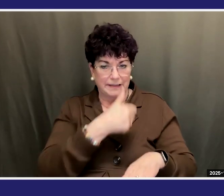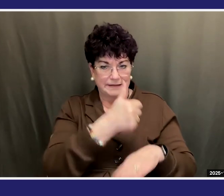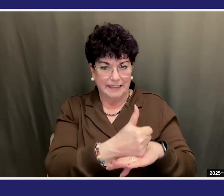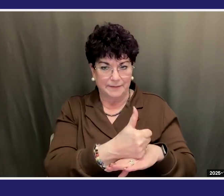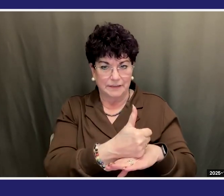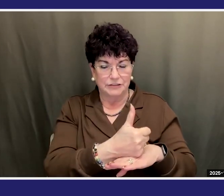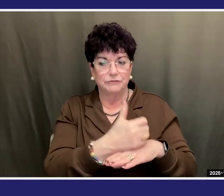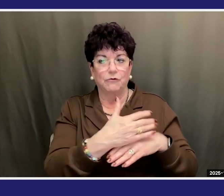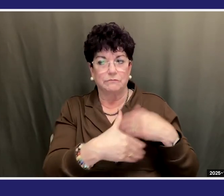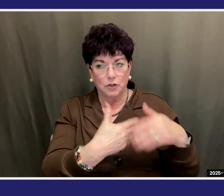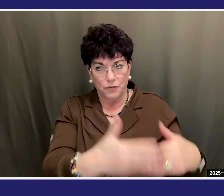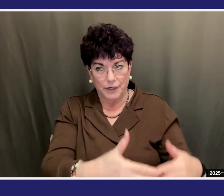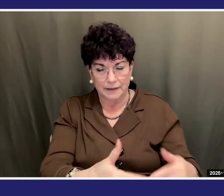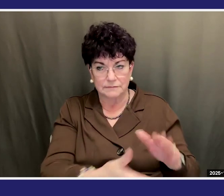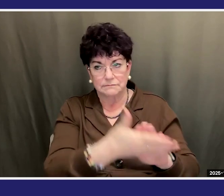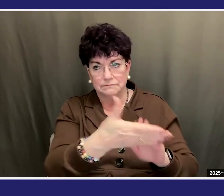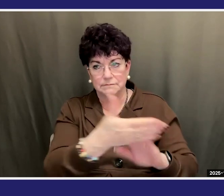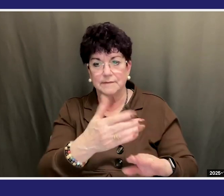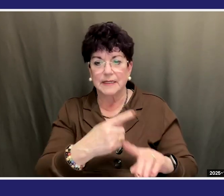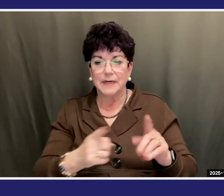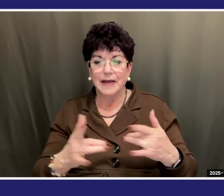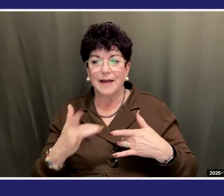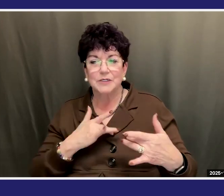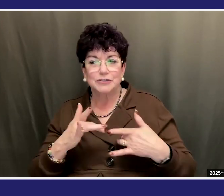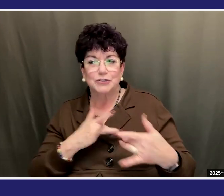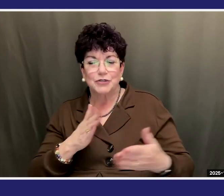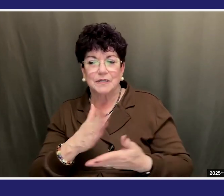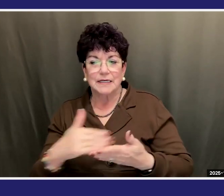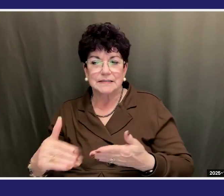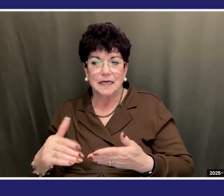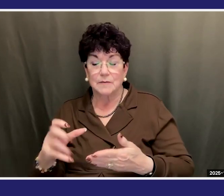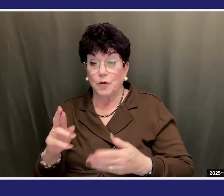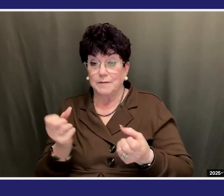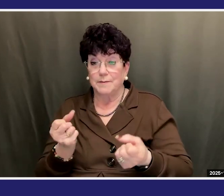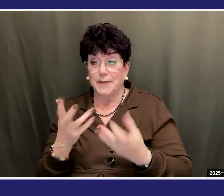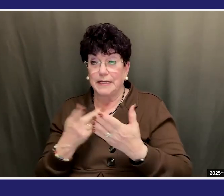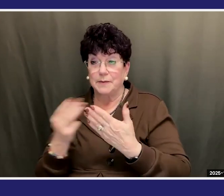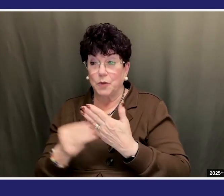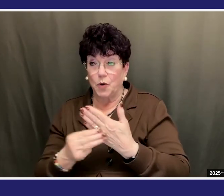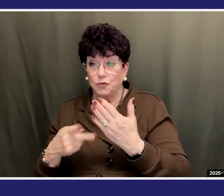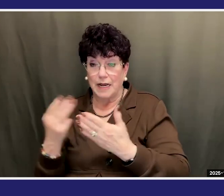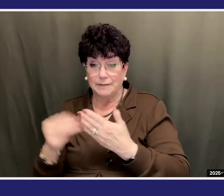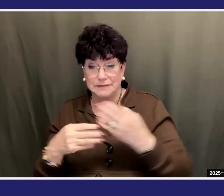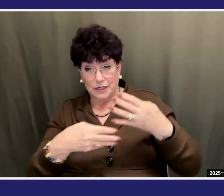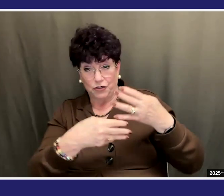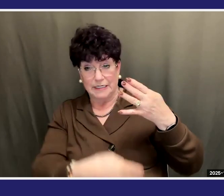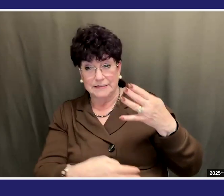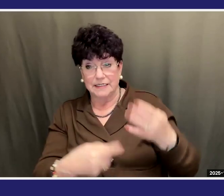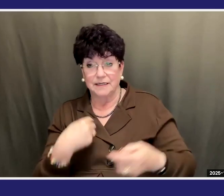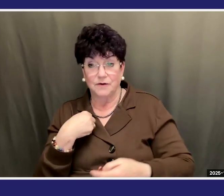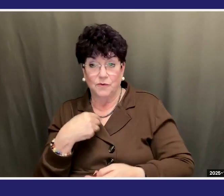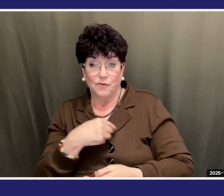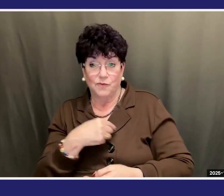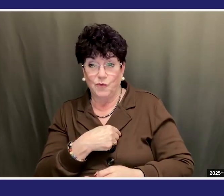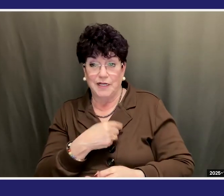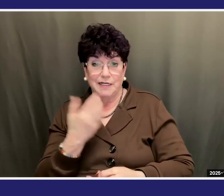or operating, but I am concerned that some or many of the programs listed, we do not